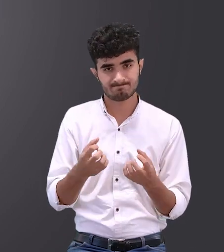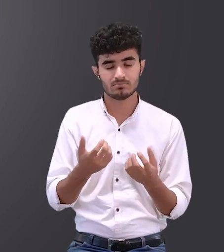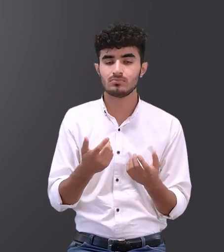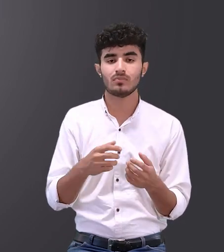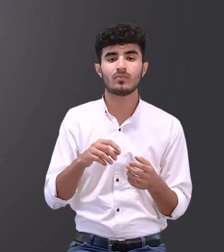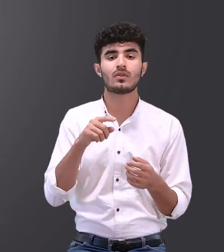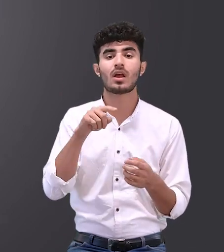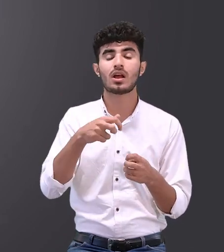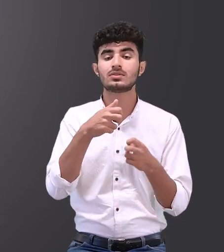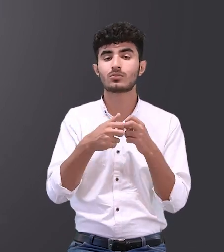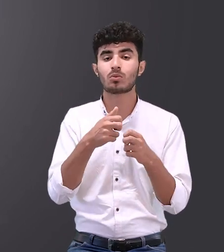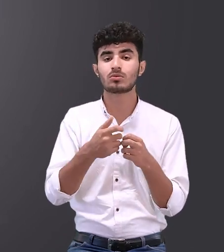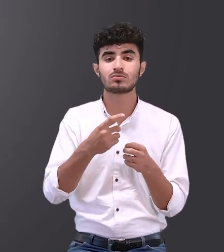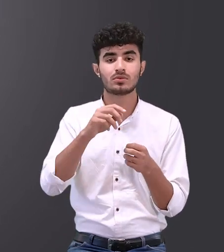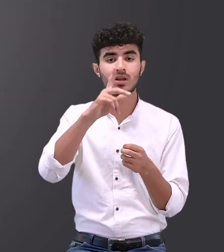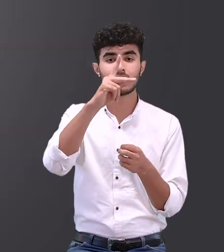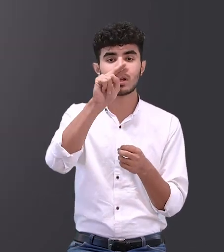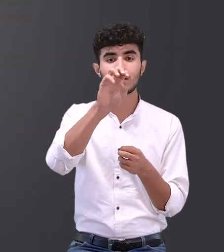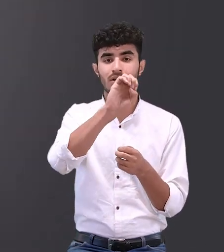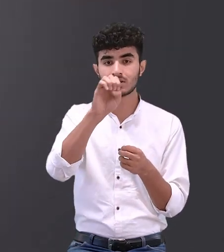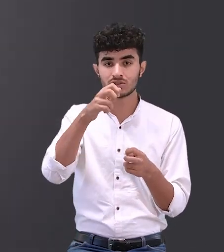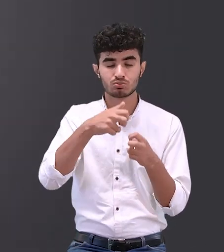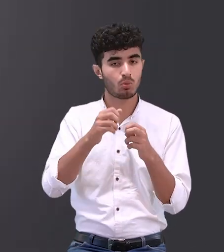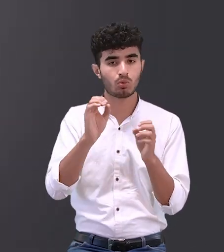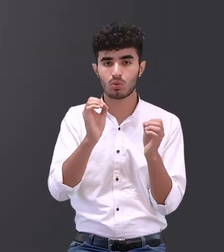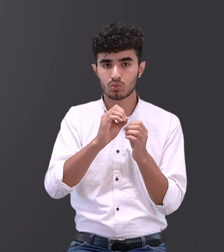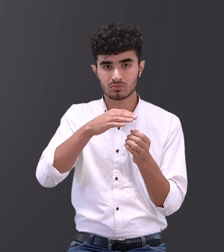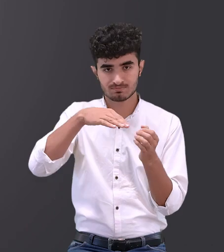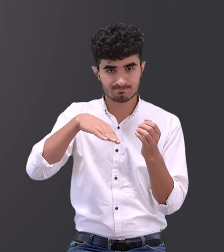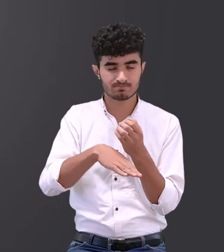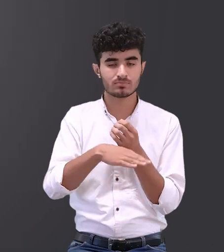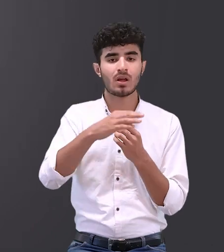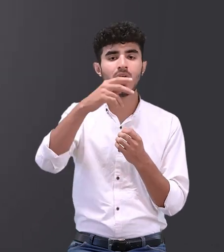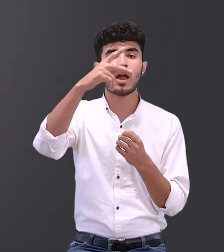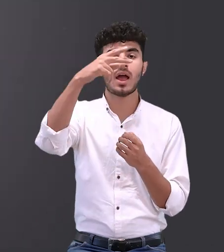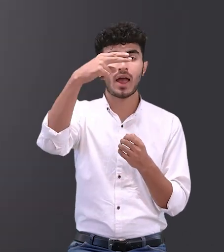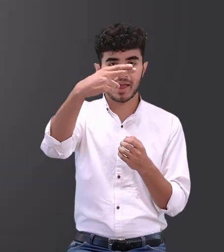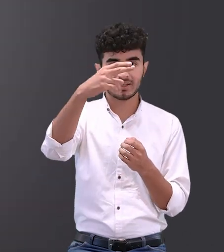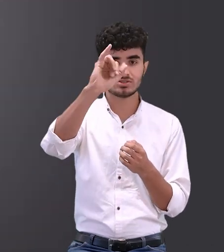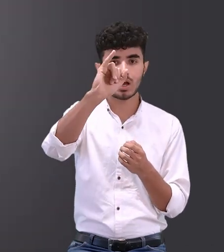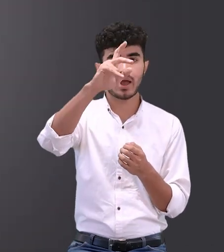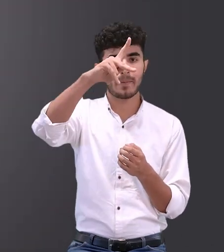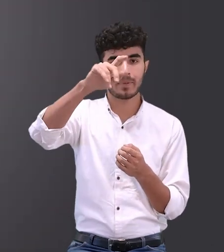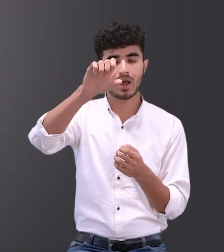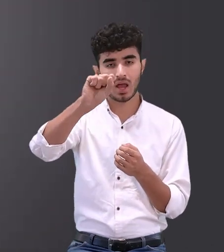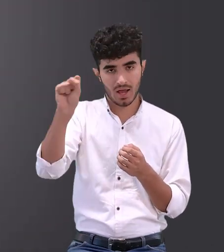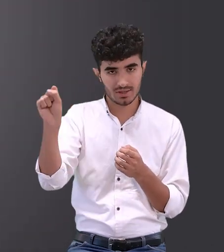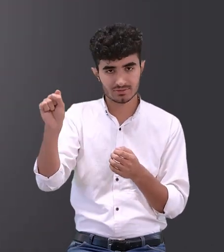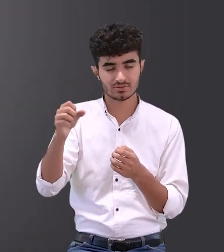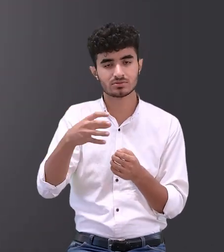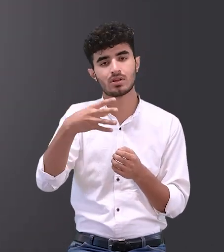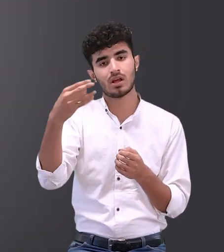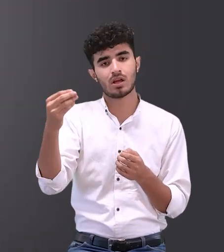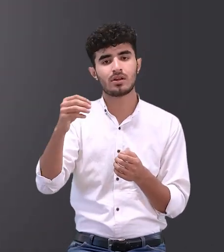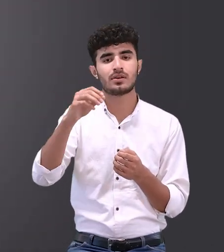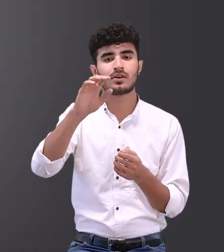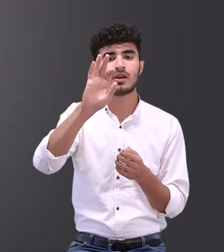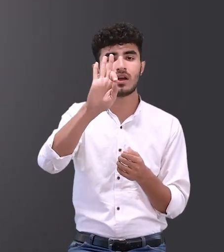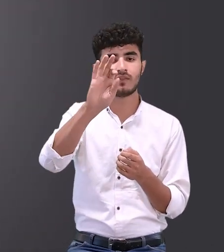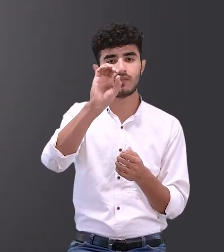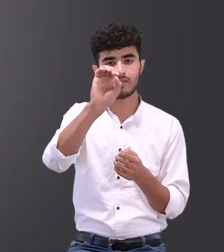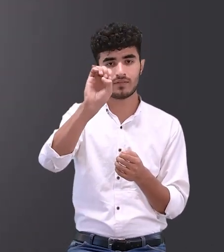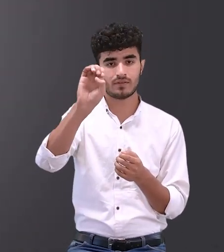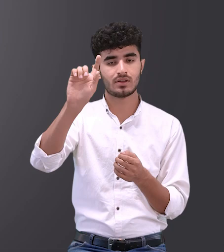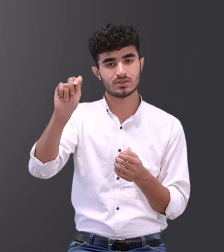problems are not actually happening in the knee. They're happening either around the ankles or around your hips. And again, these are